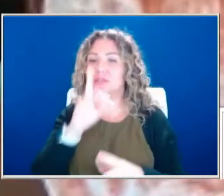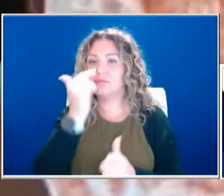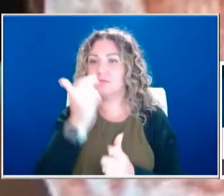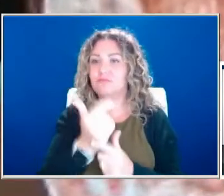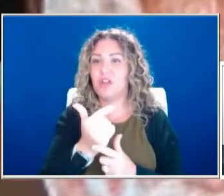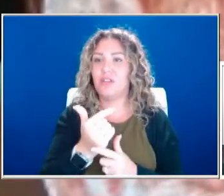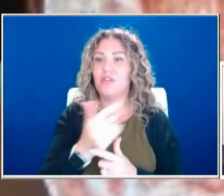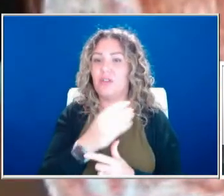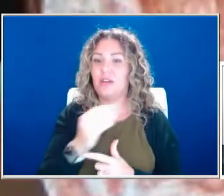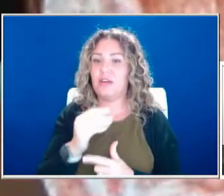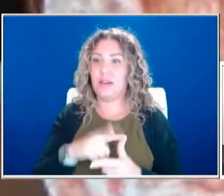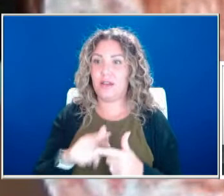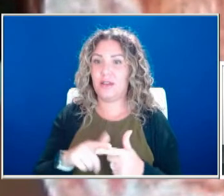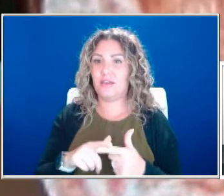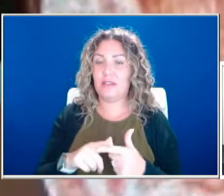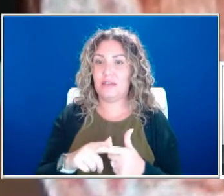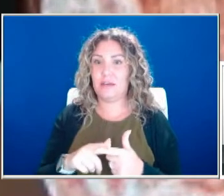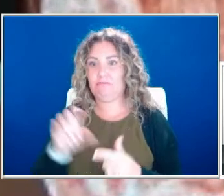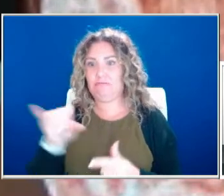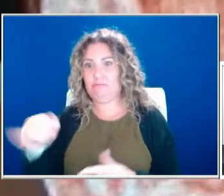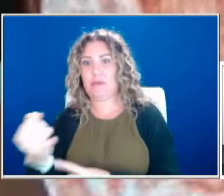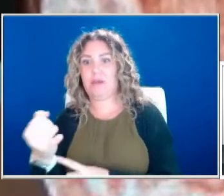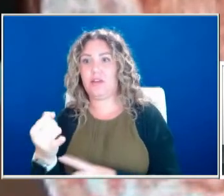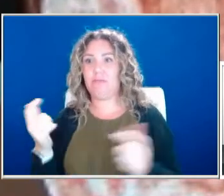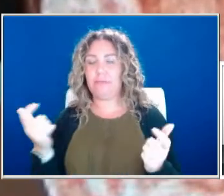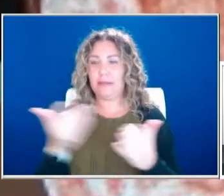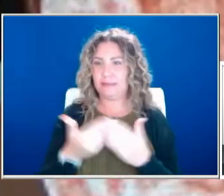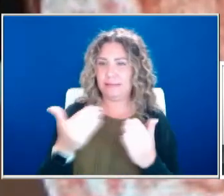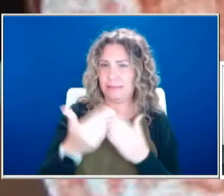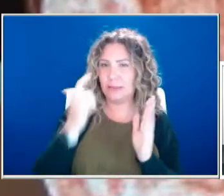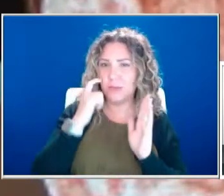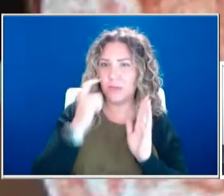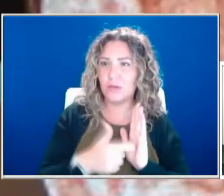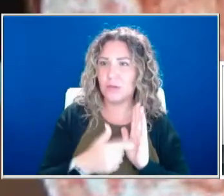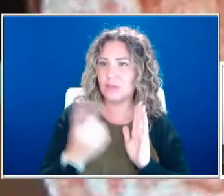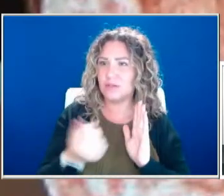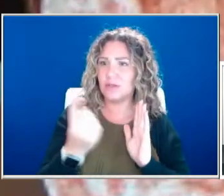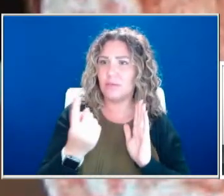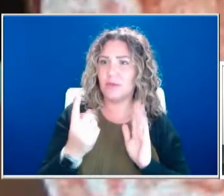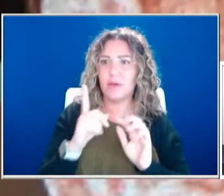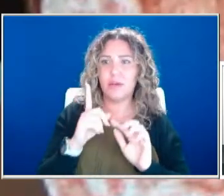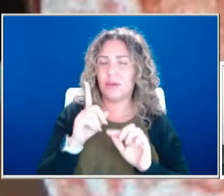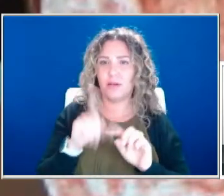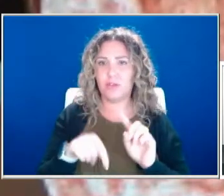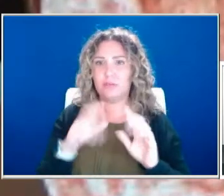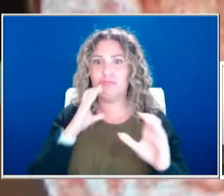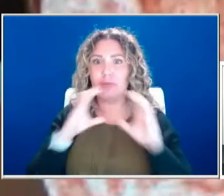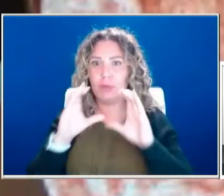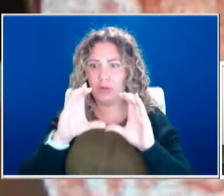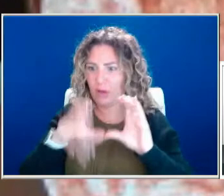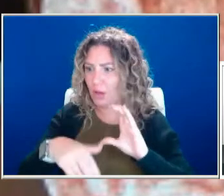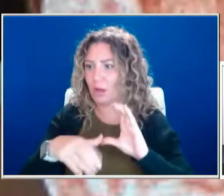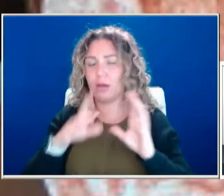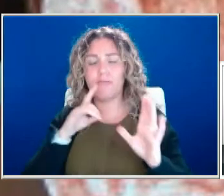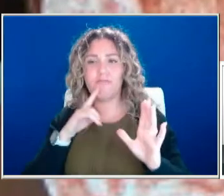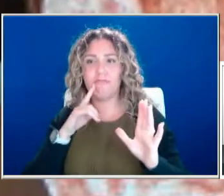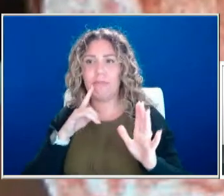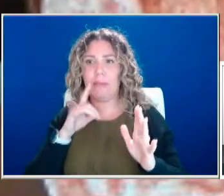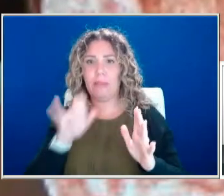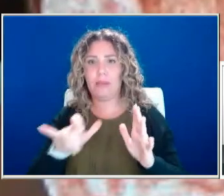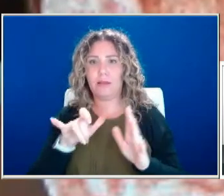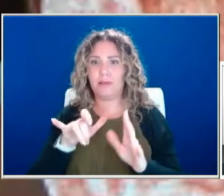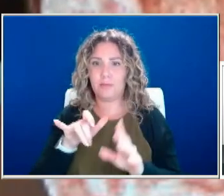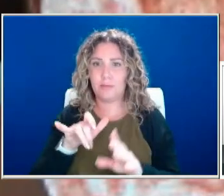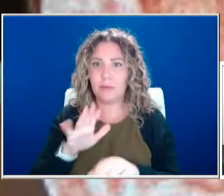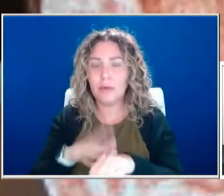him, and then also Angie and AJ, just the biggest thing was that we could tell something was up because he just couldn't communicate right. And I think that's the thing that alerted Nathan to